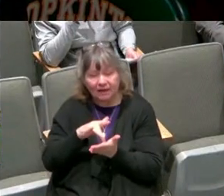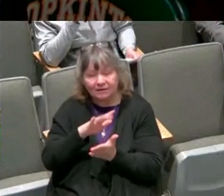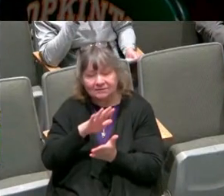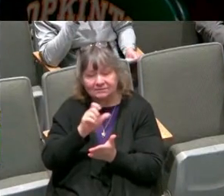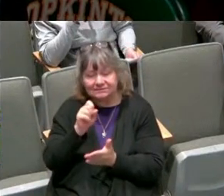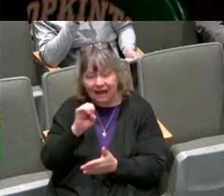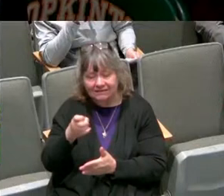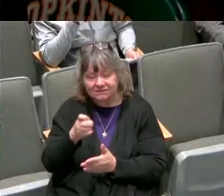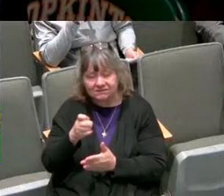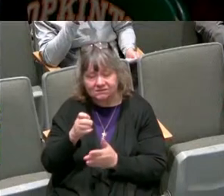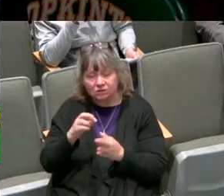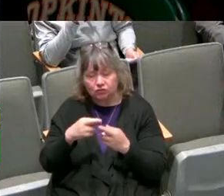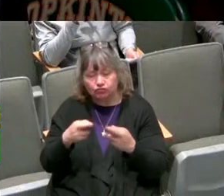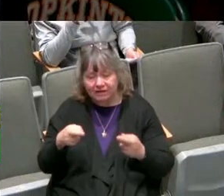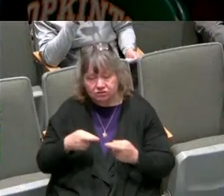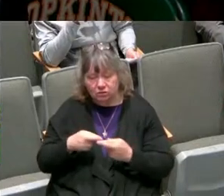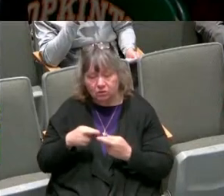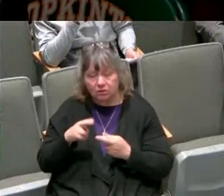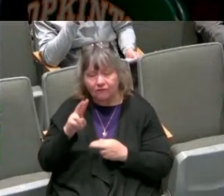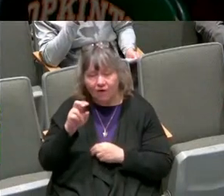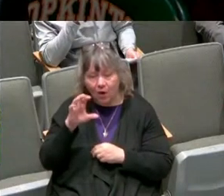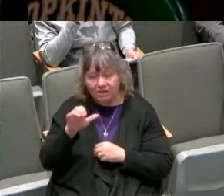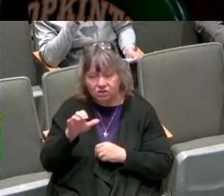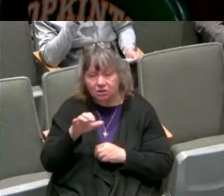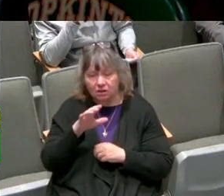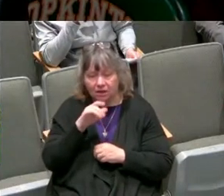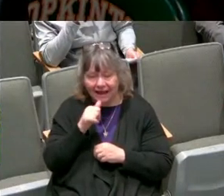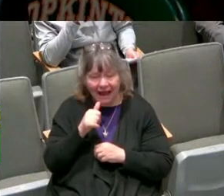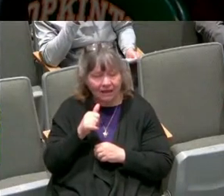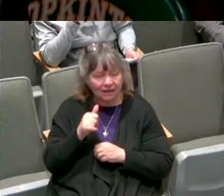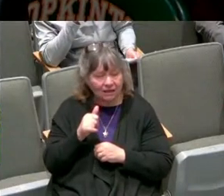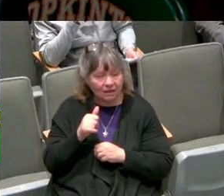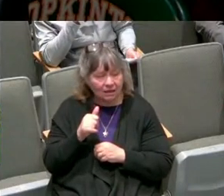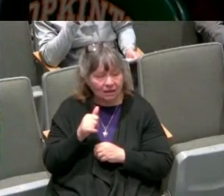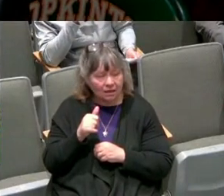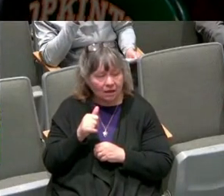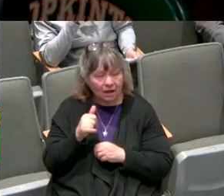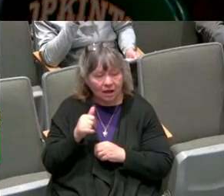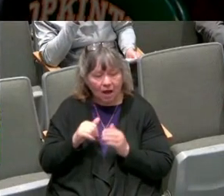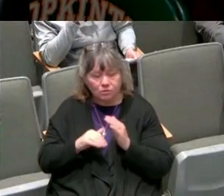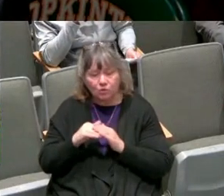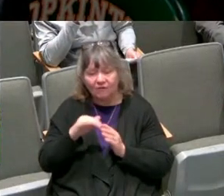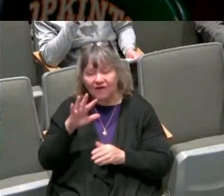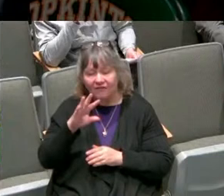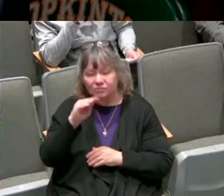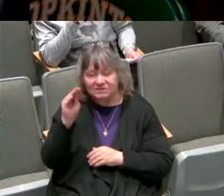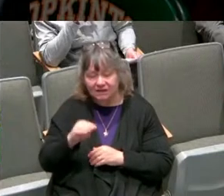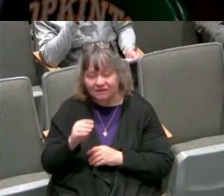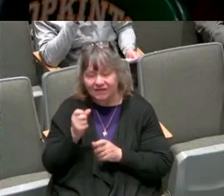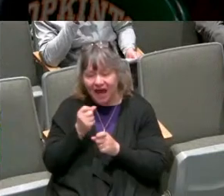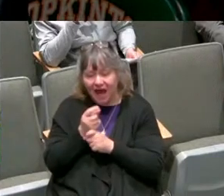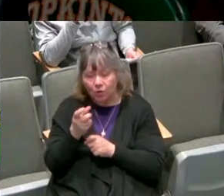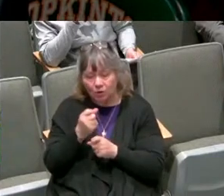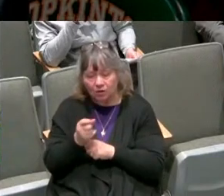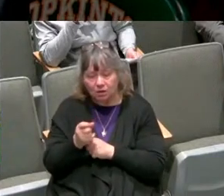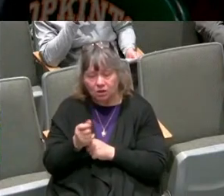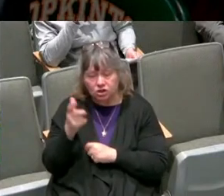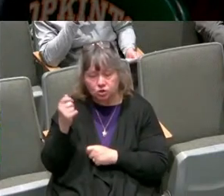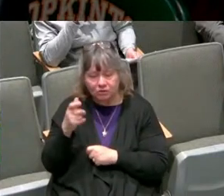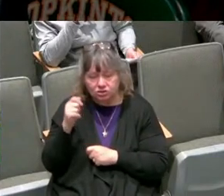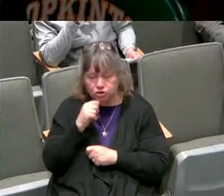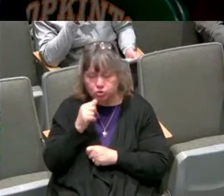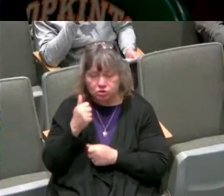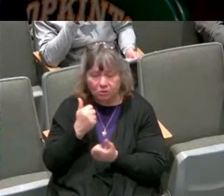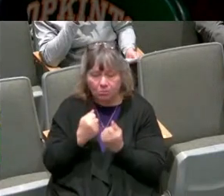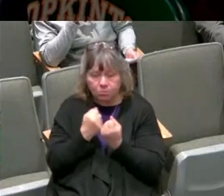School District could all an assessment of up to five hundred five percent of the town's annual tuition payment to support Capital